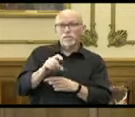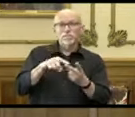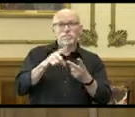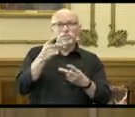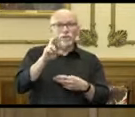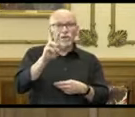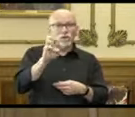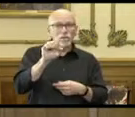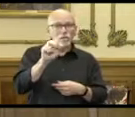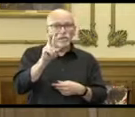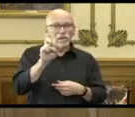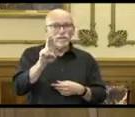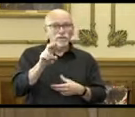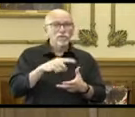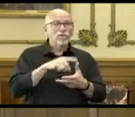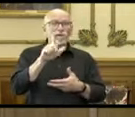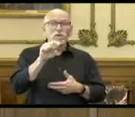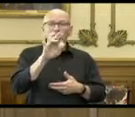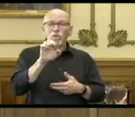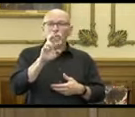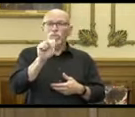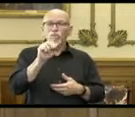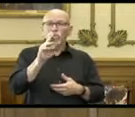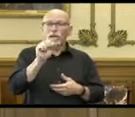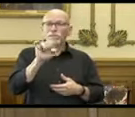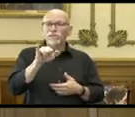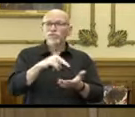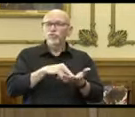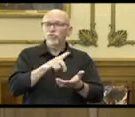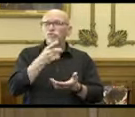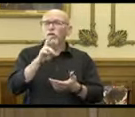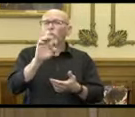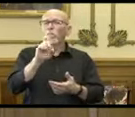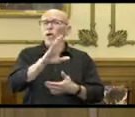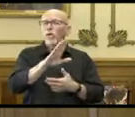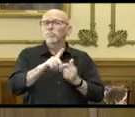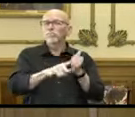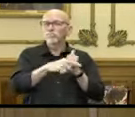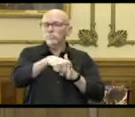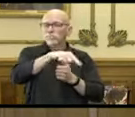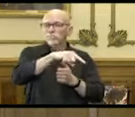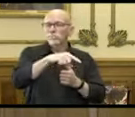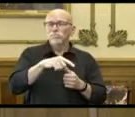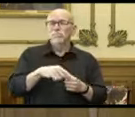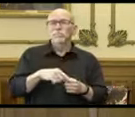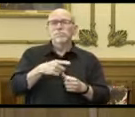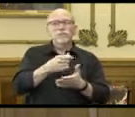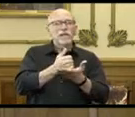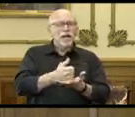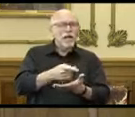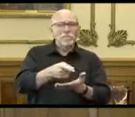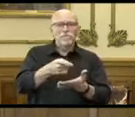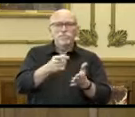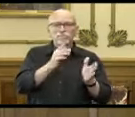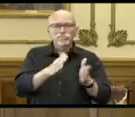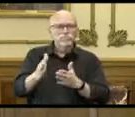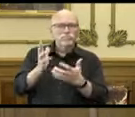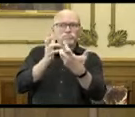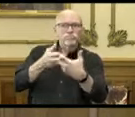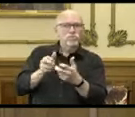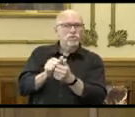Weaver, and Lori Ramsey, the registered nurse Dr. Box has brought on board to help directly work with